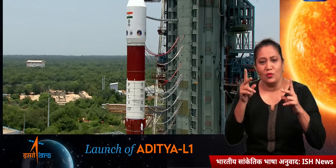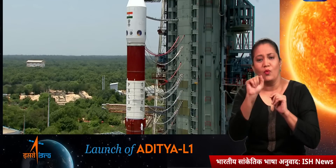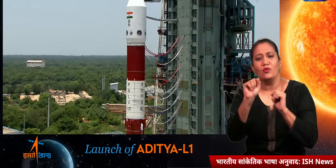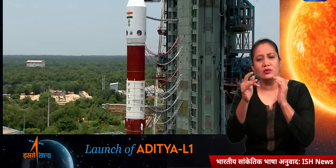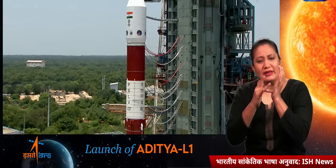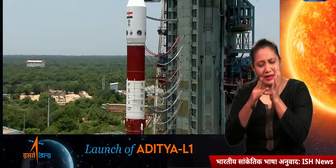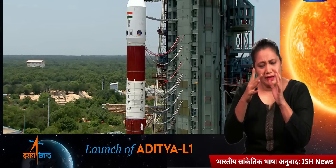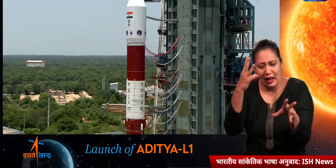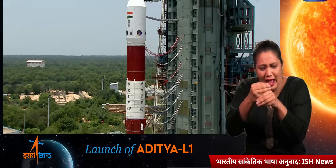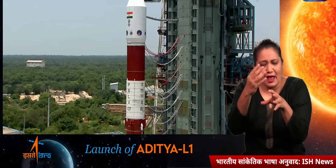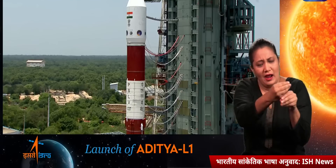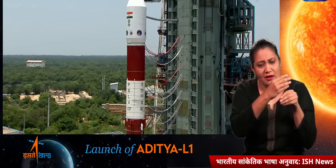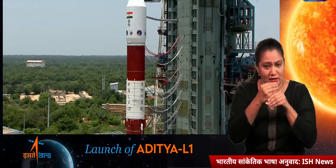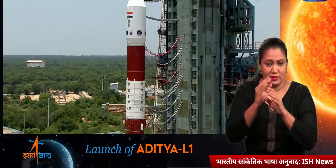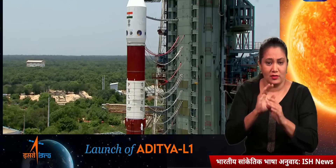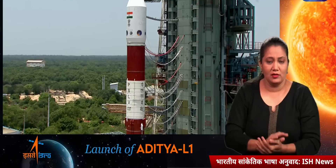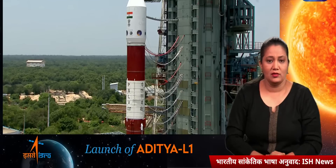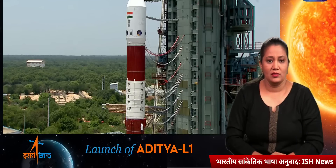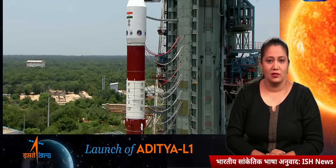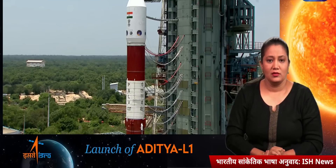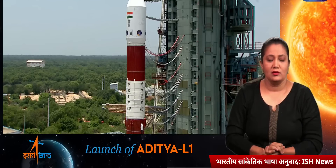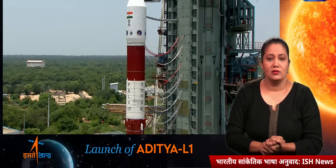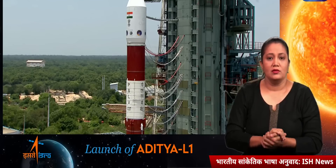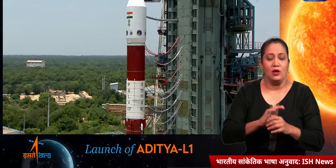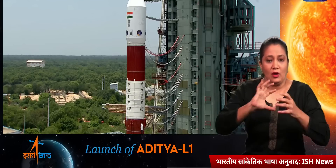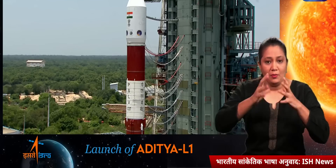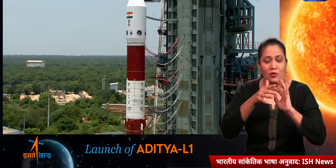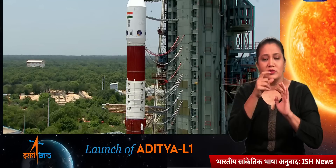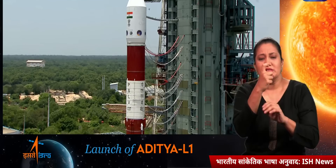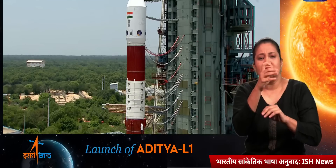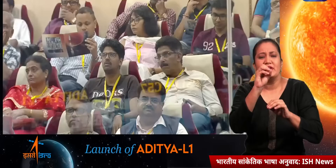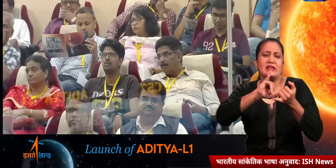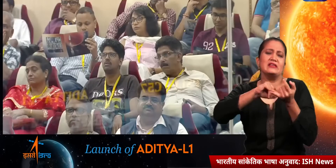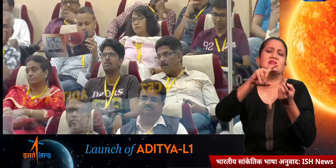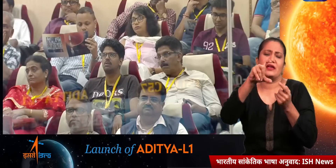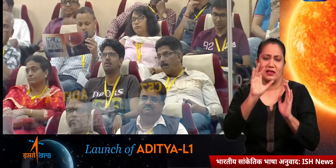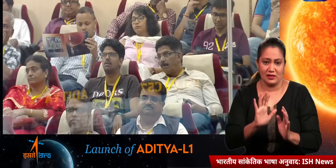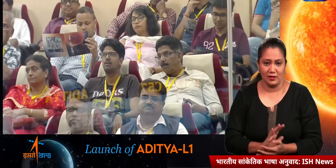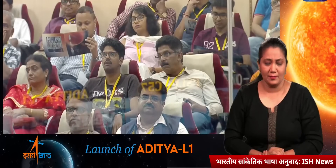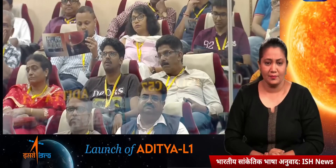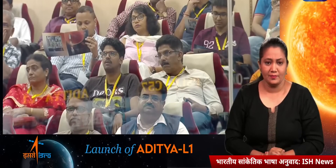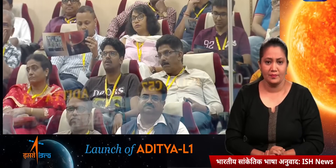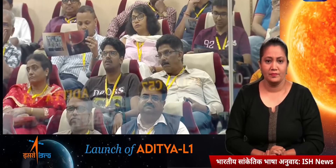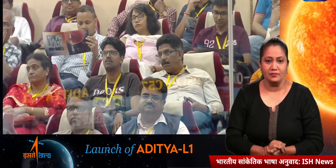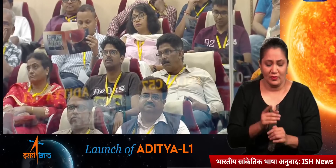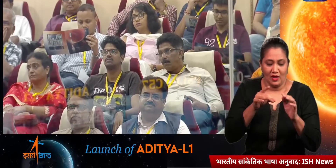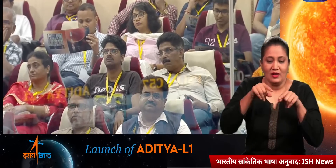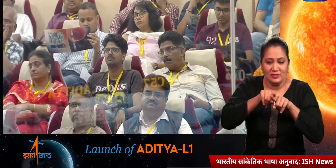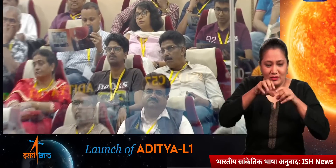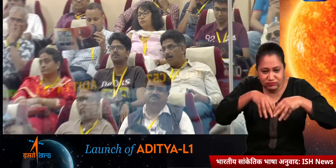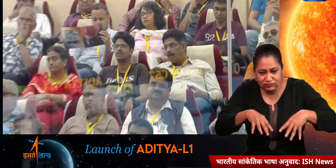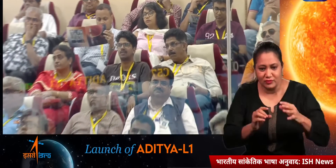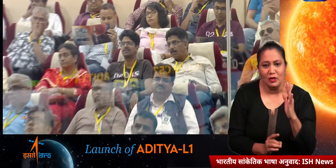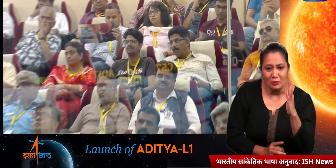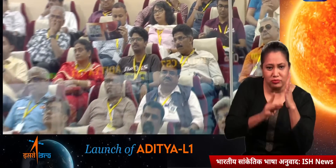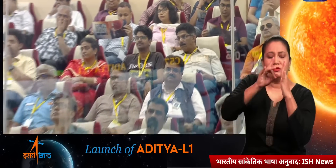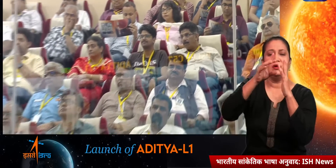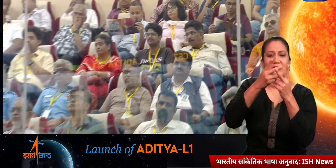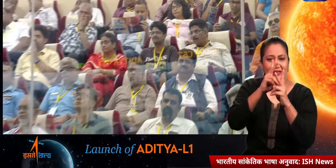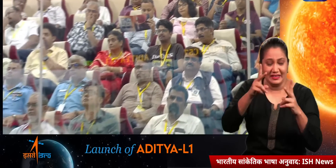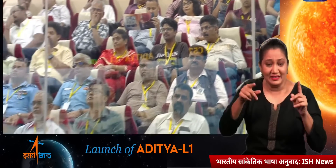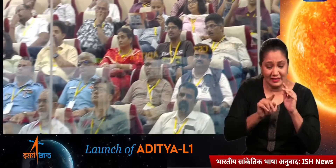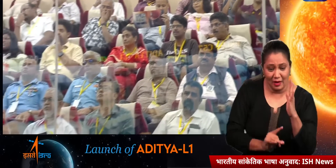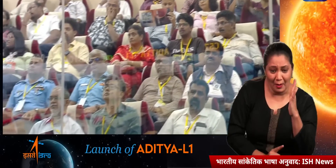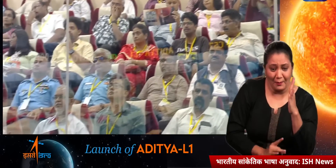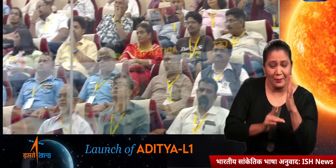operation. The action time of strap-on motors is 70 seconds and the groundlet and airlit strap-ons are separated from the ongoing